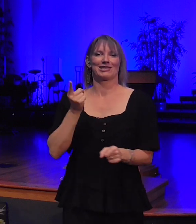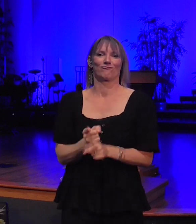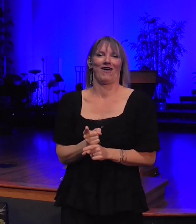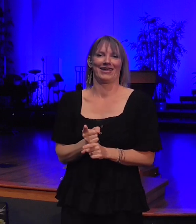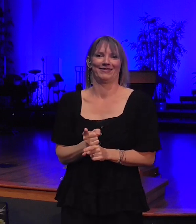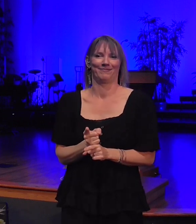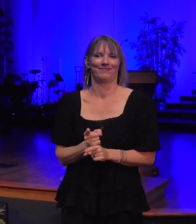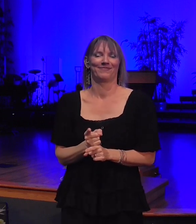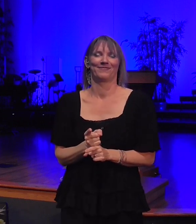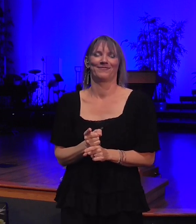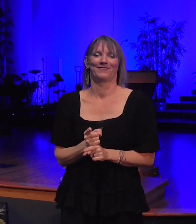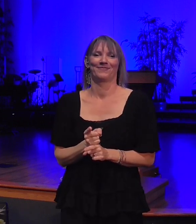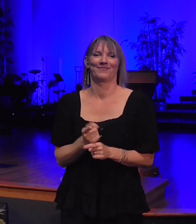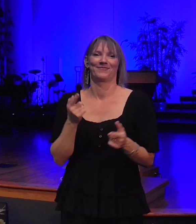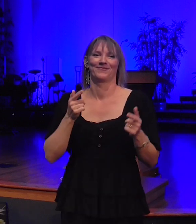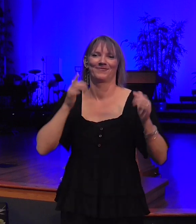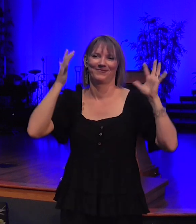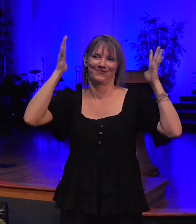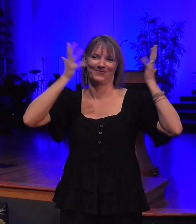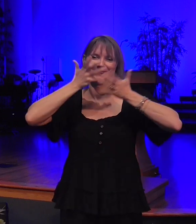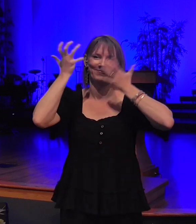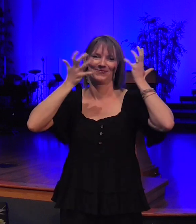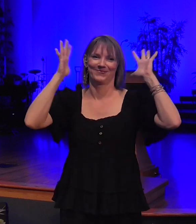got a kick of that.